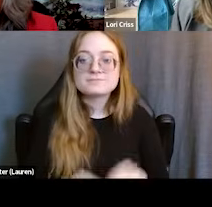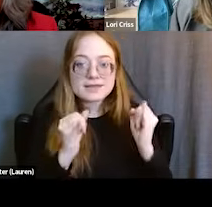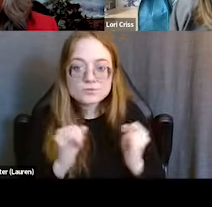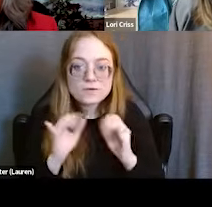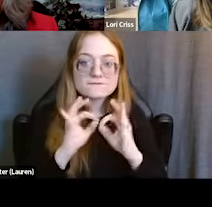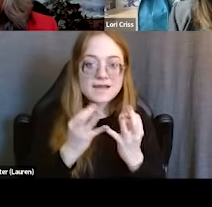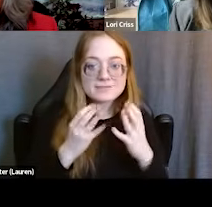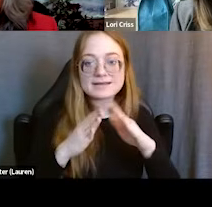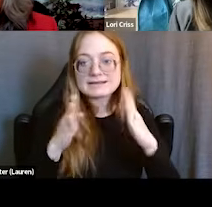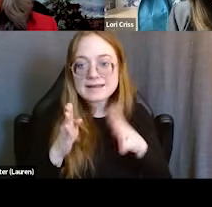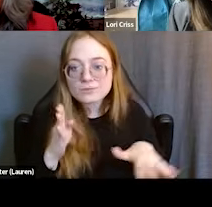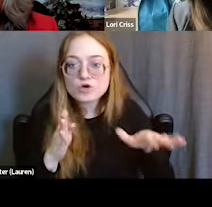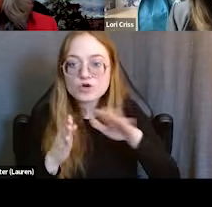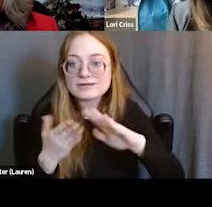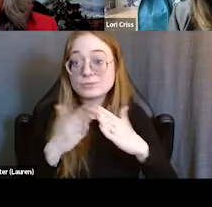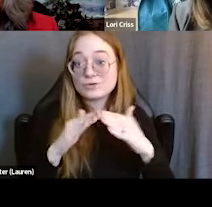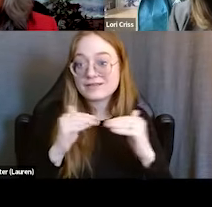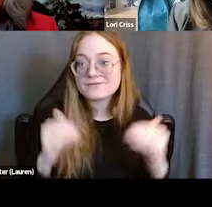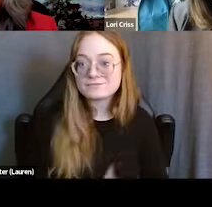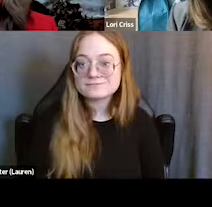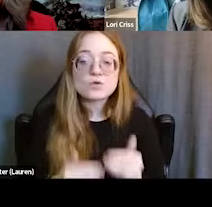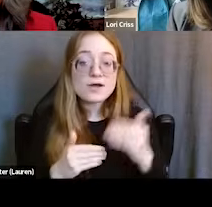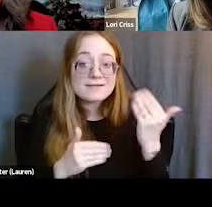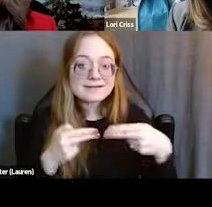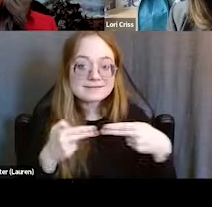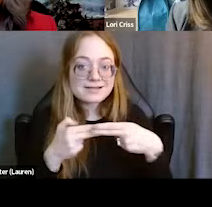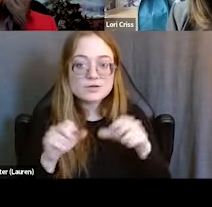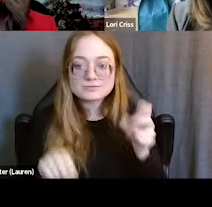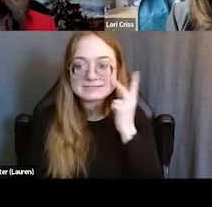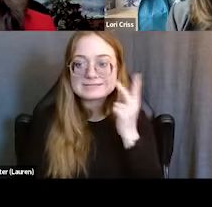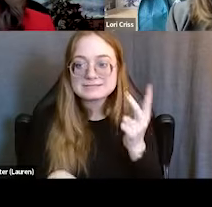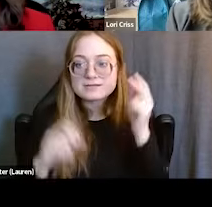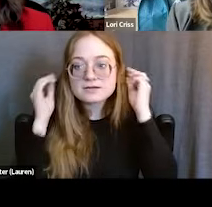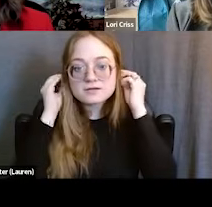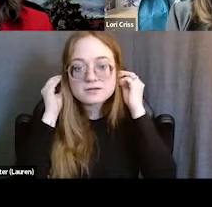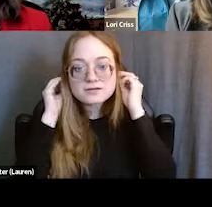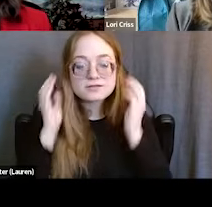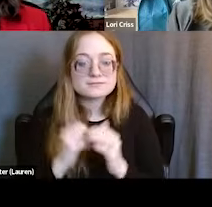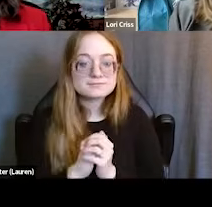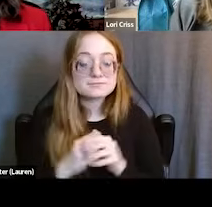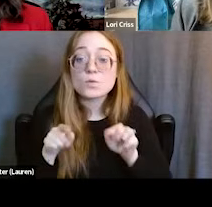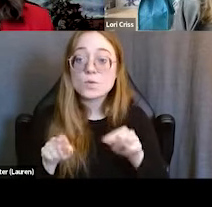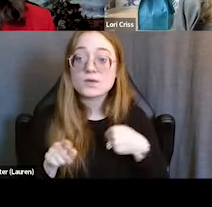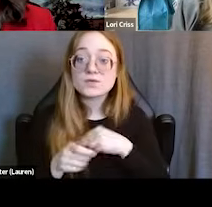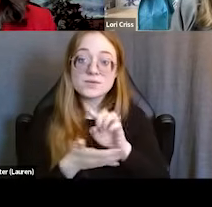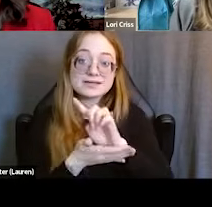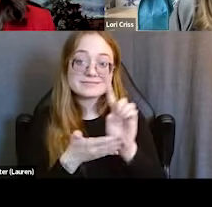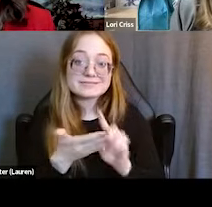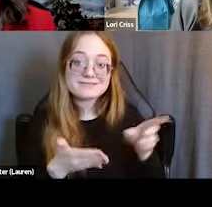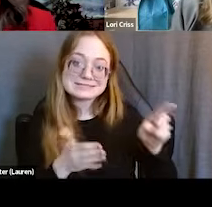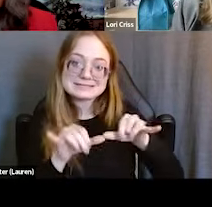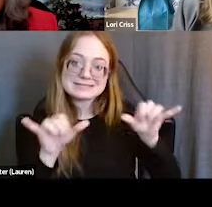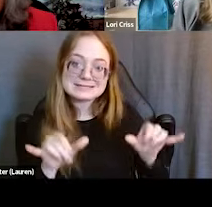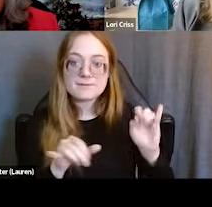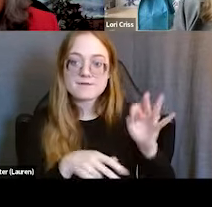level. So as we move on to the next slide, you can see that while we are designing this system of